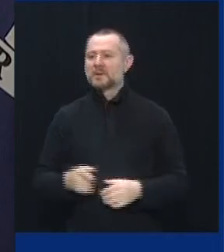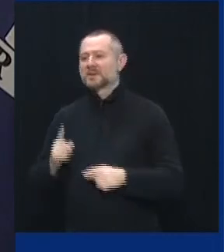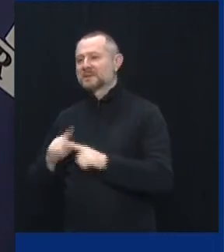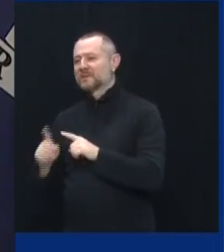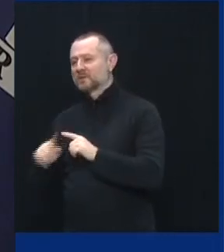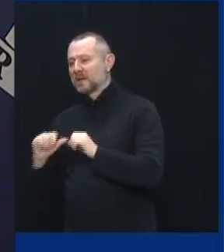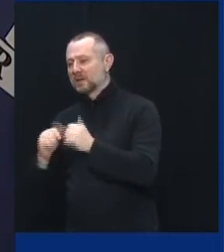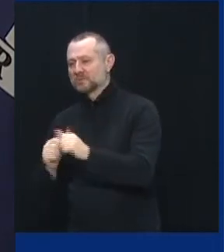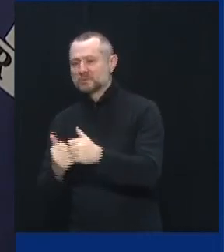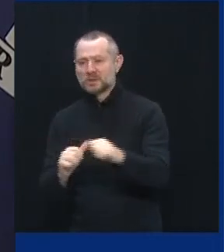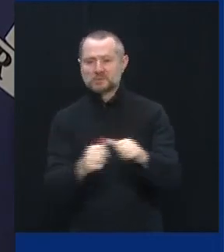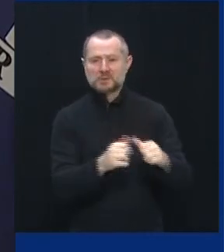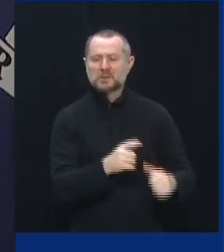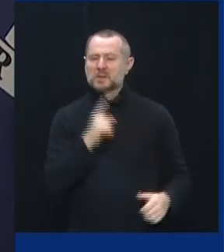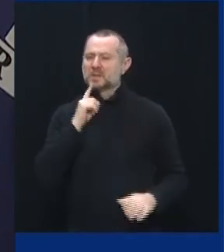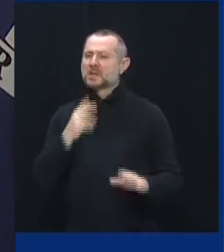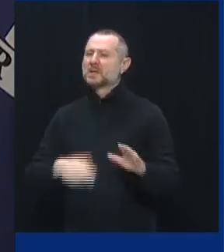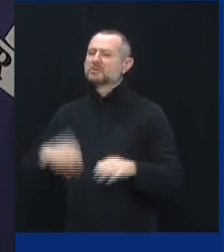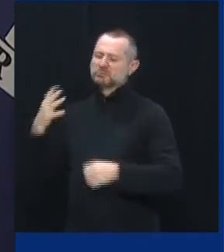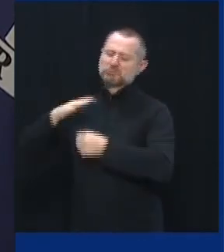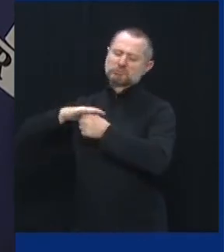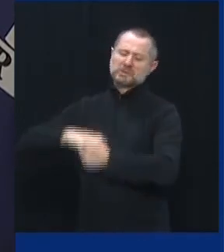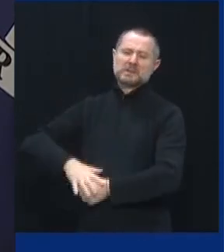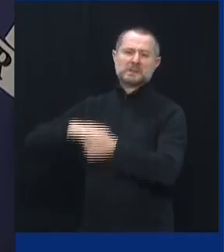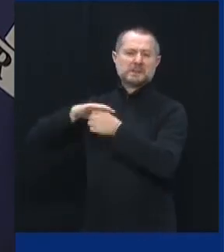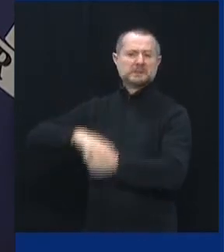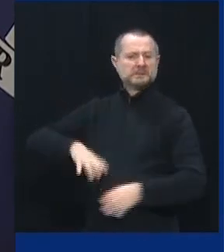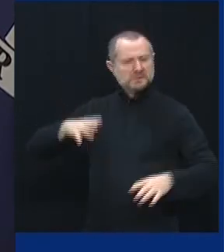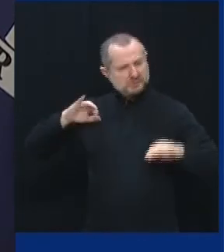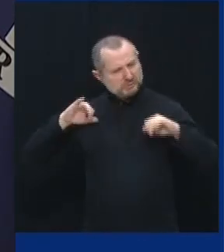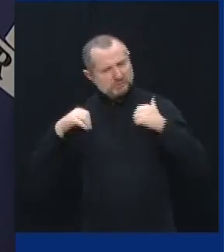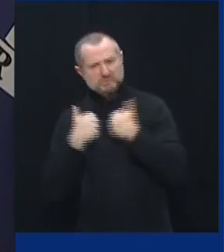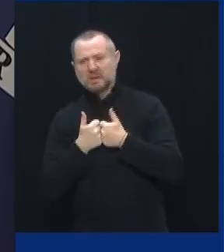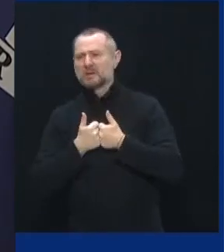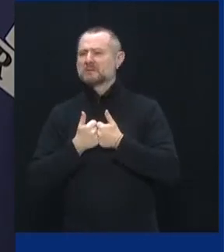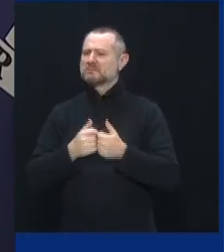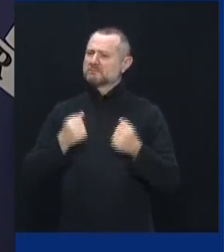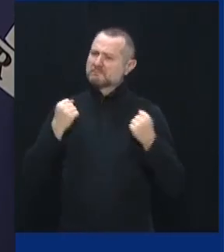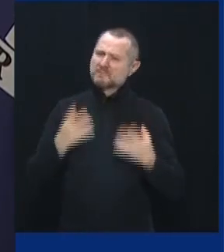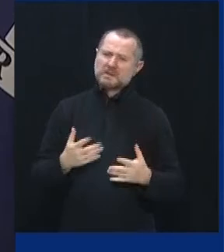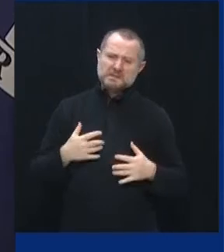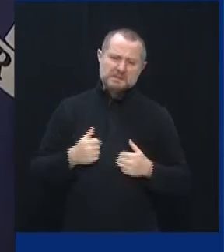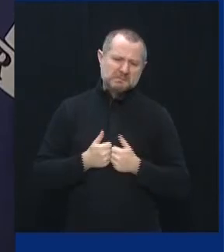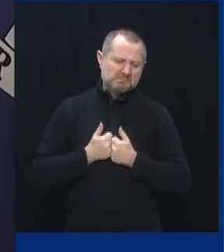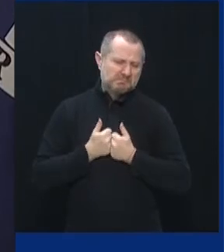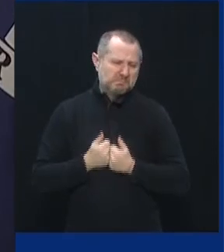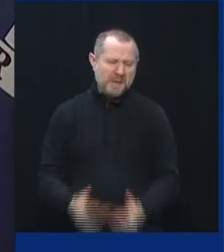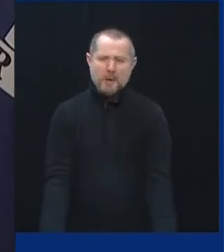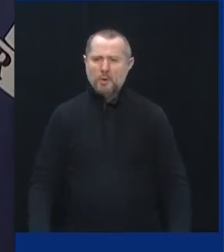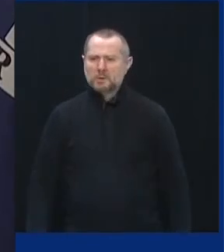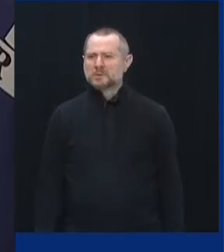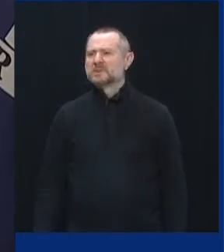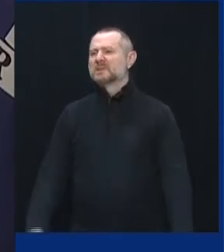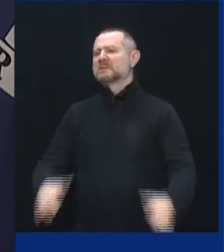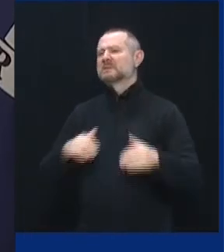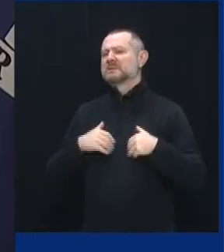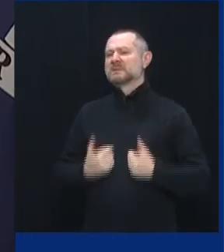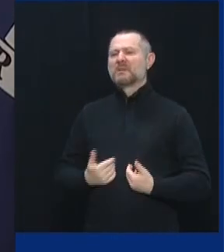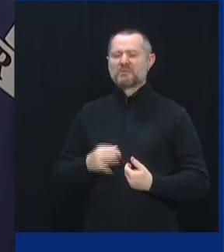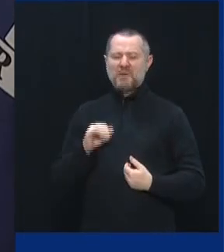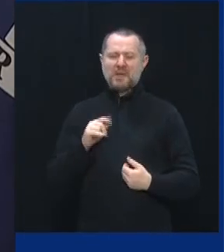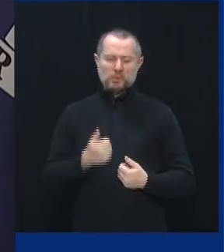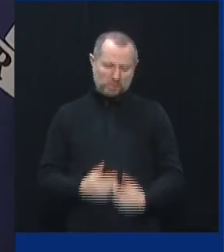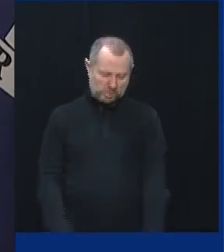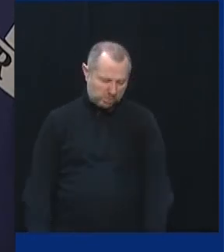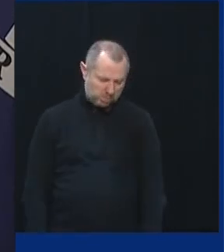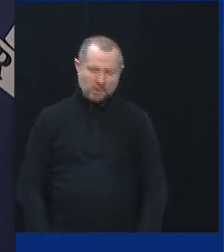highly stressful, highly challenging, highly exhausting, highly fatiguing. It's not what a lot of people